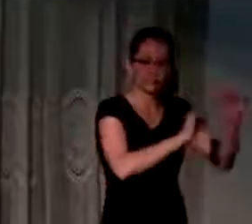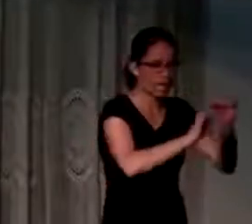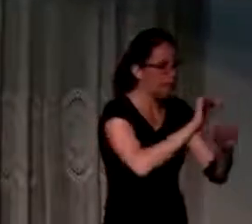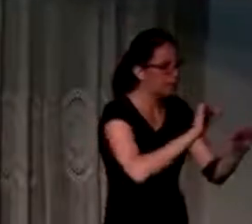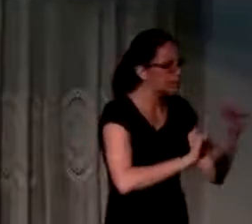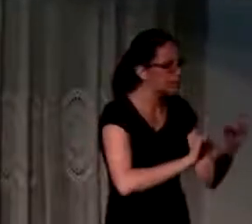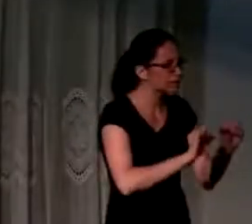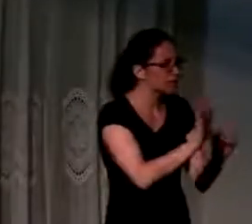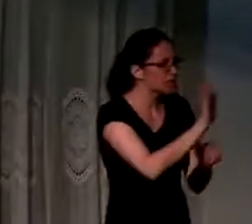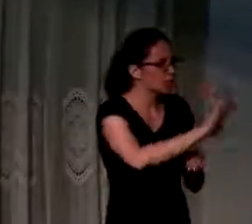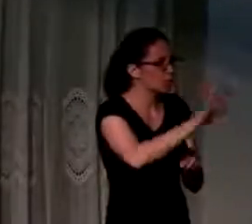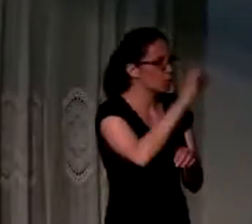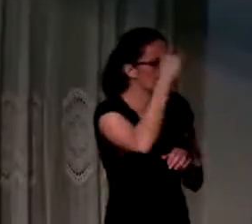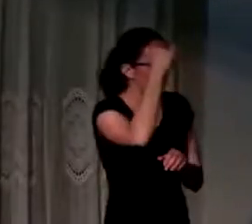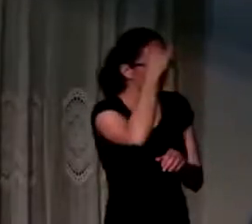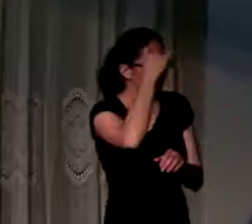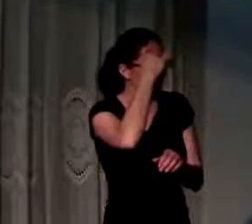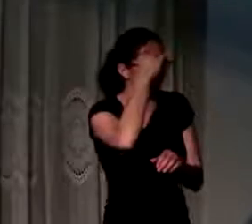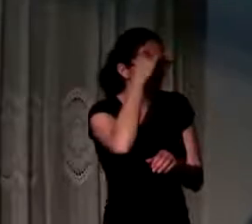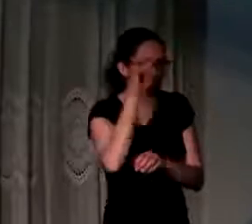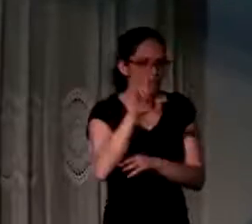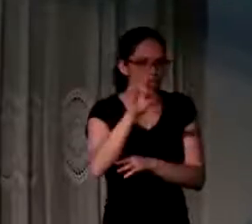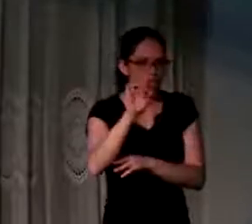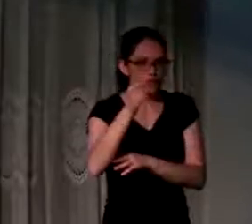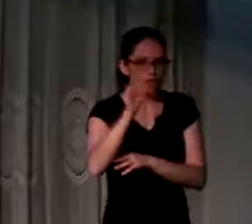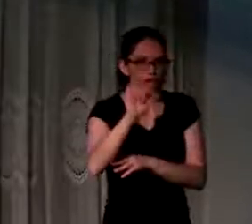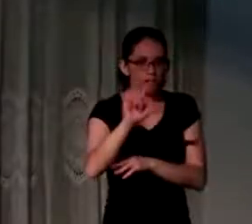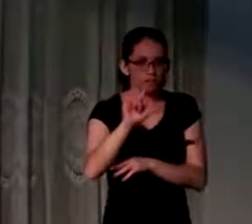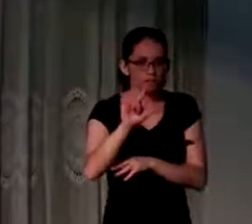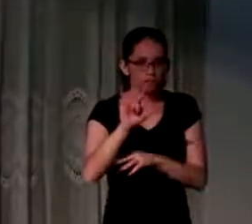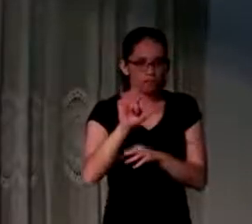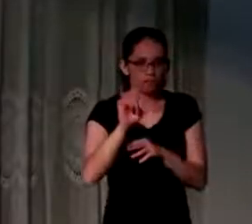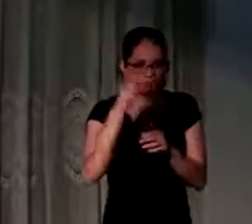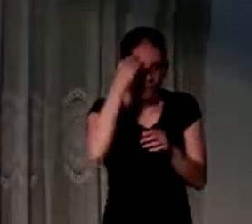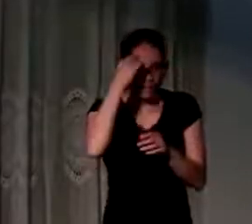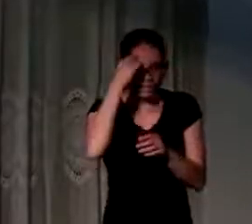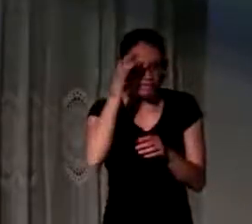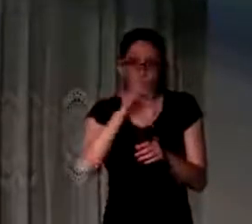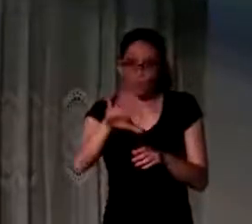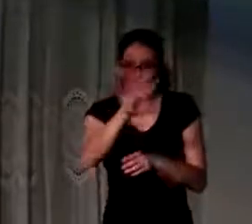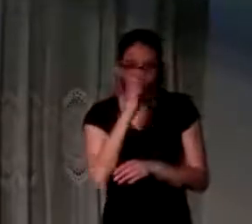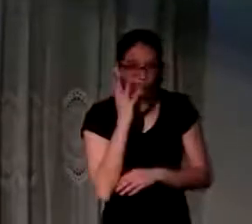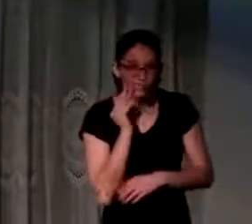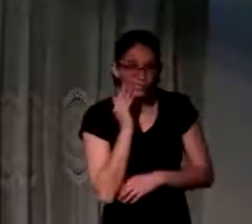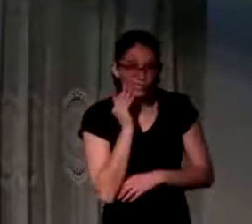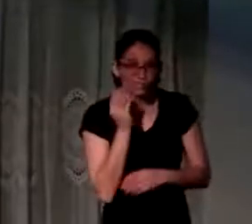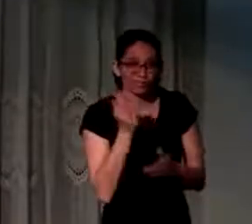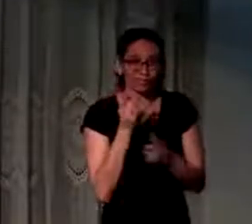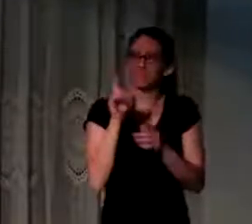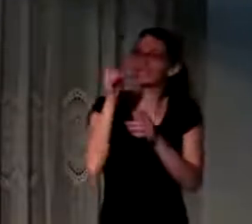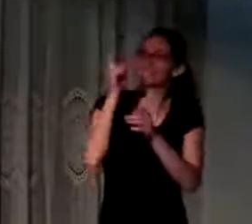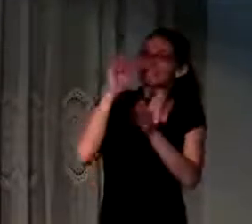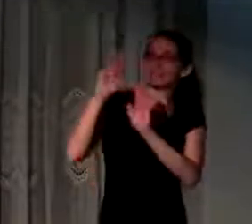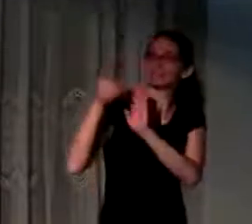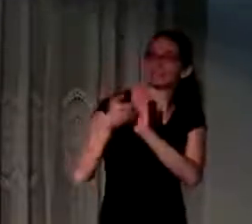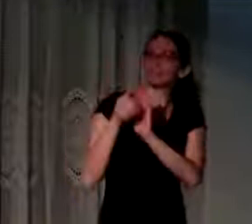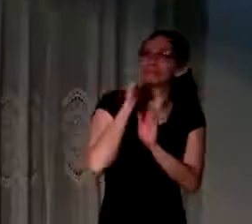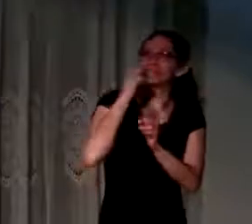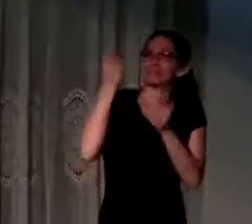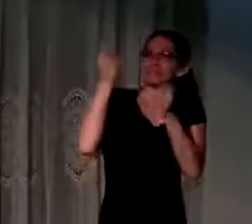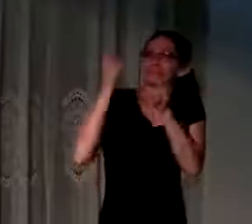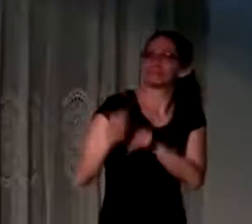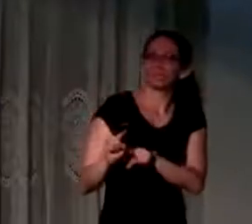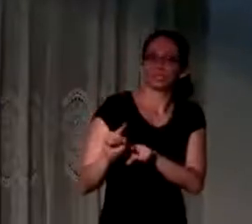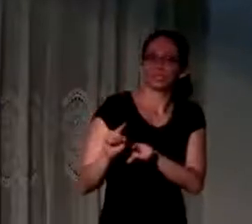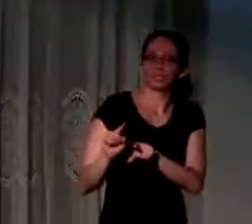your logic. It may be against your own experiences. That doesn't matter. My